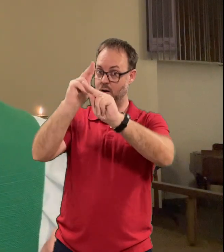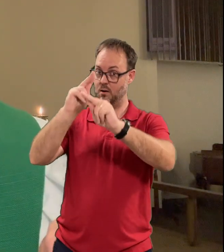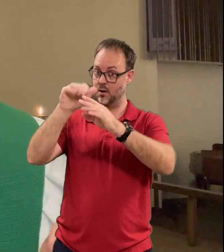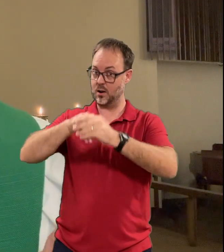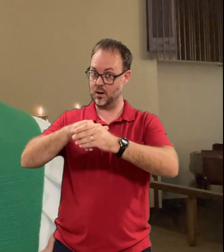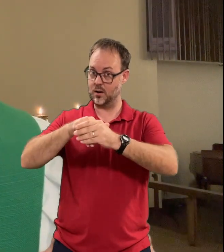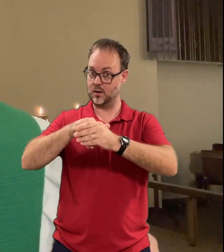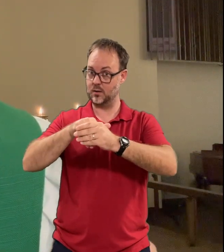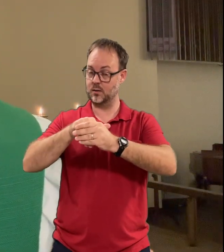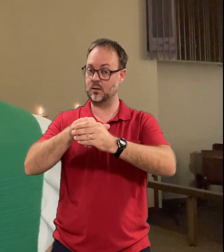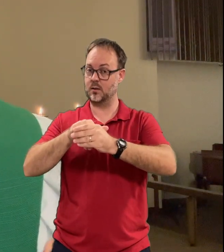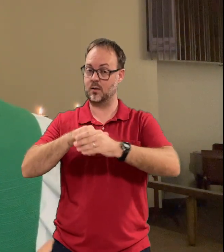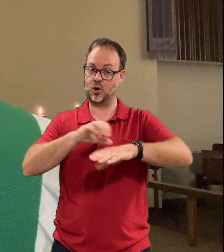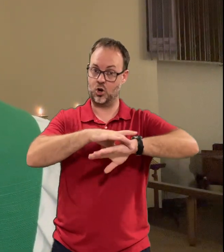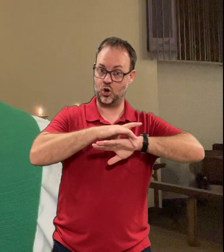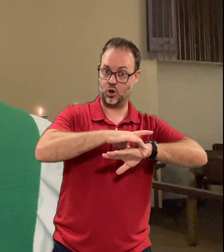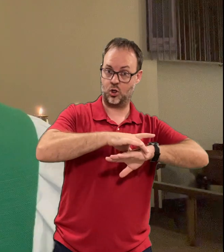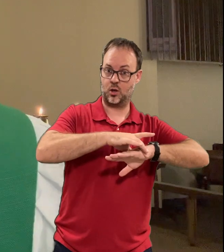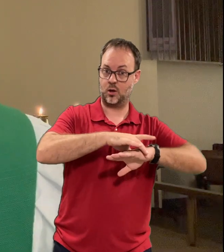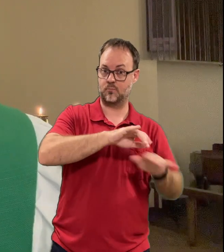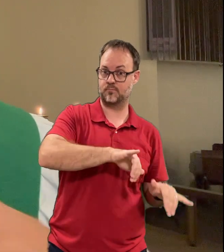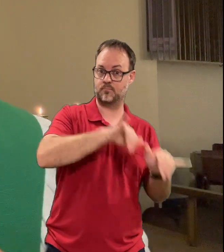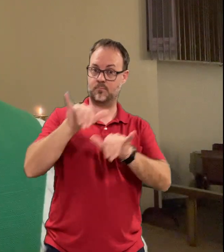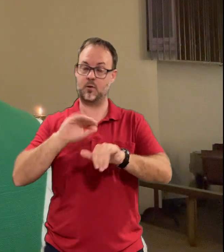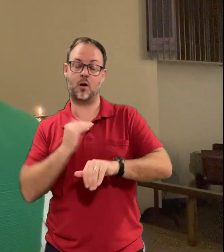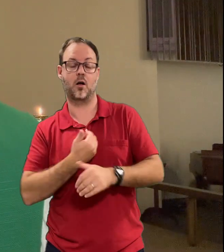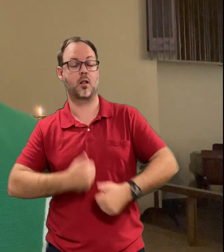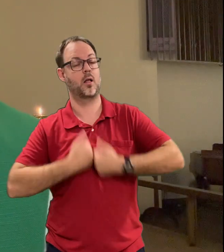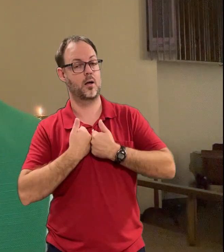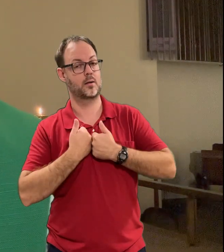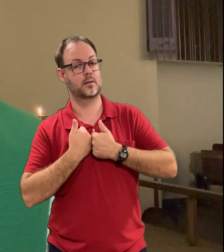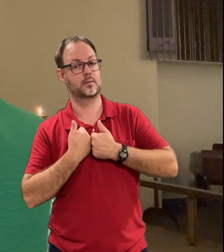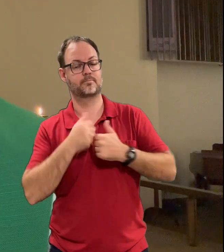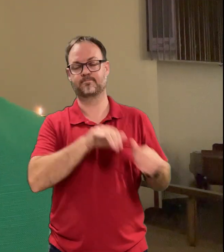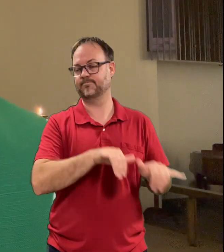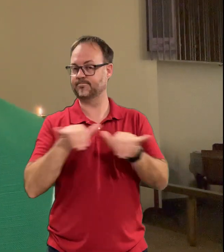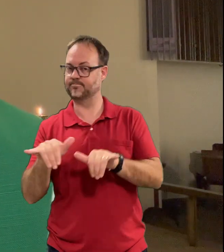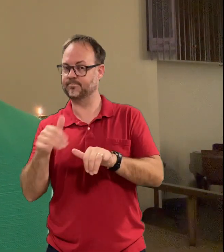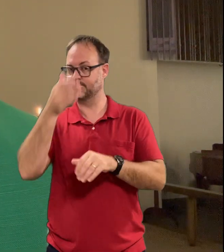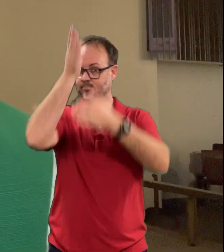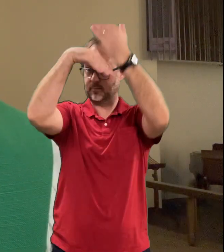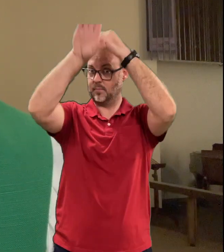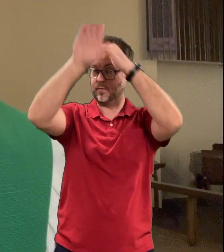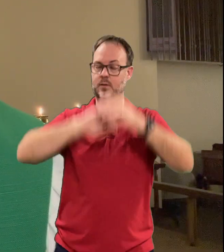honored in earth and in our lives, just as they are in heaven.